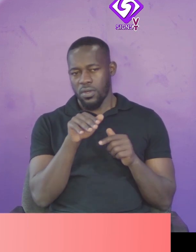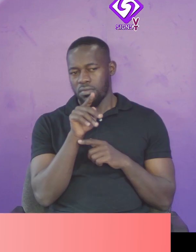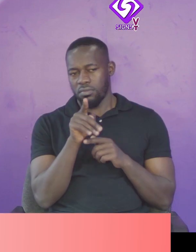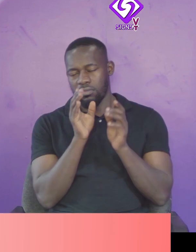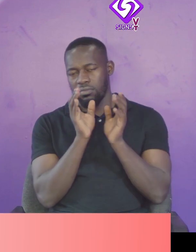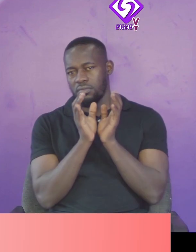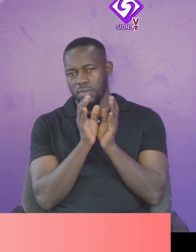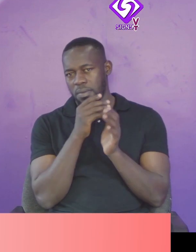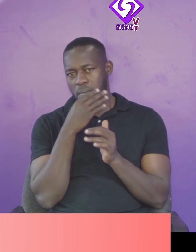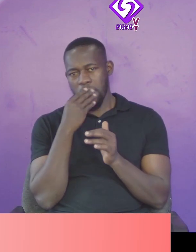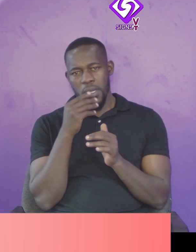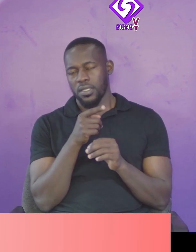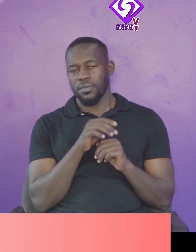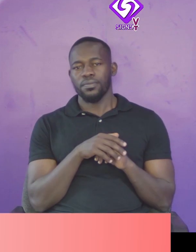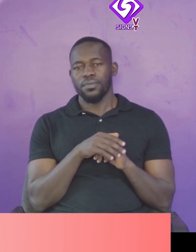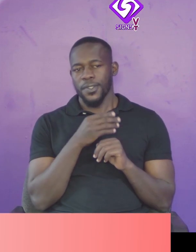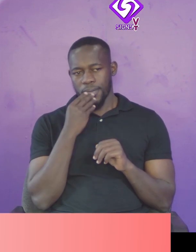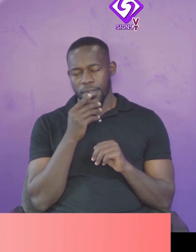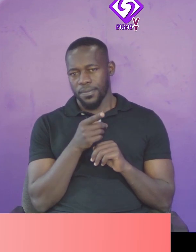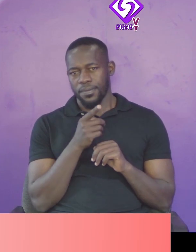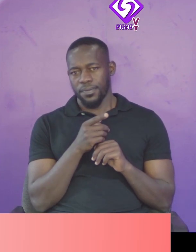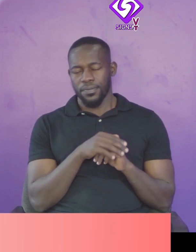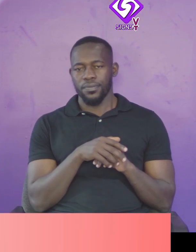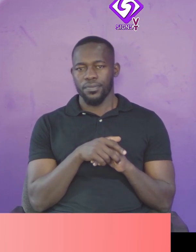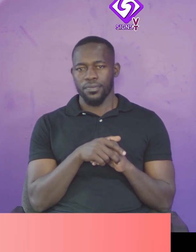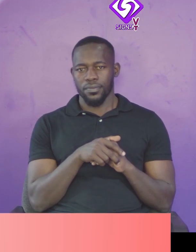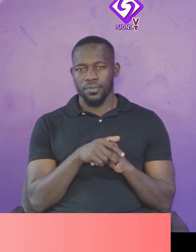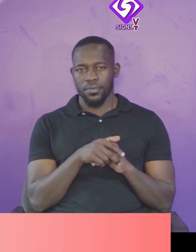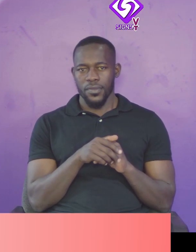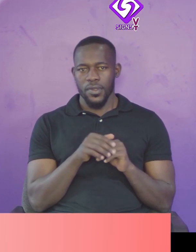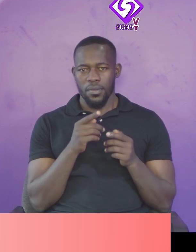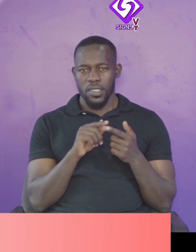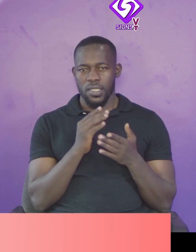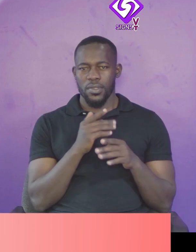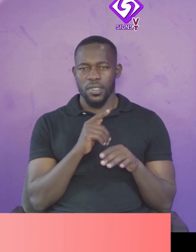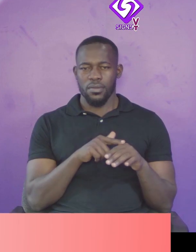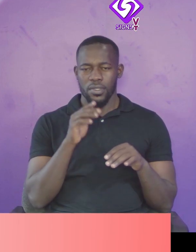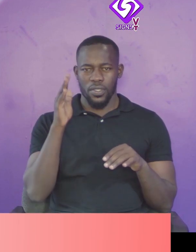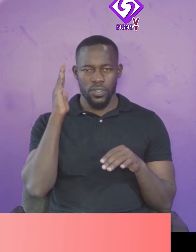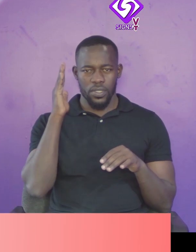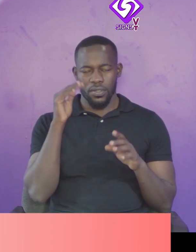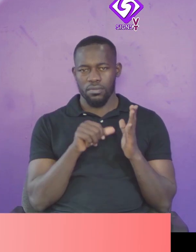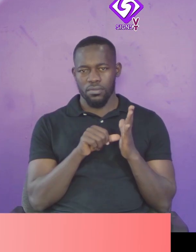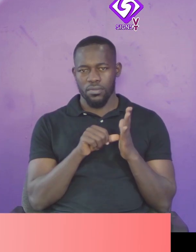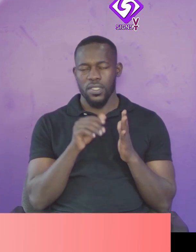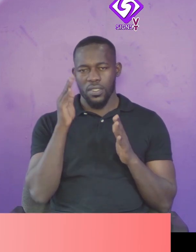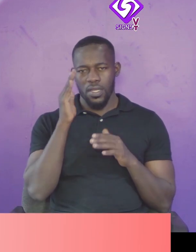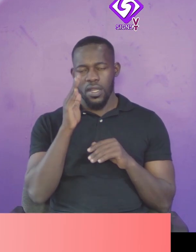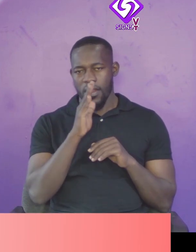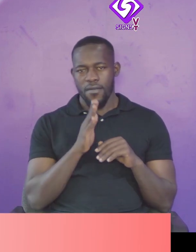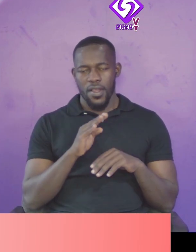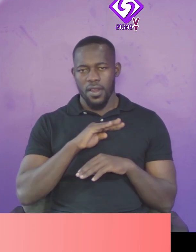of the time what is affecting the derbies is the security. Yeah. The security deployed is never enough to